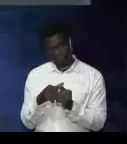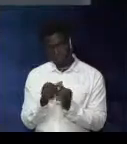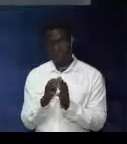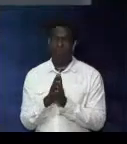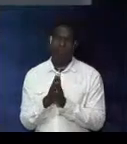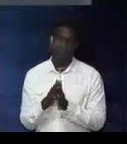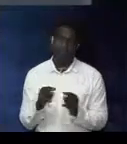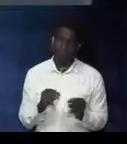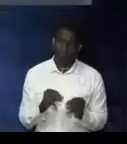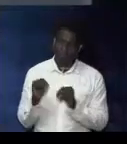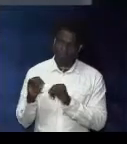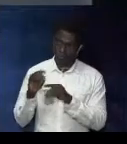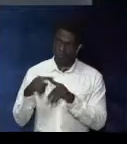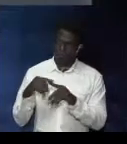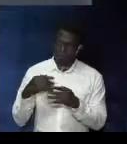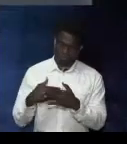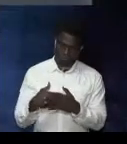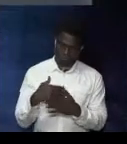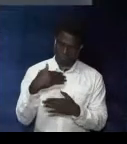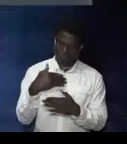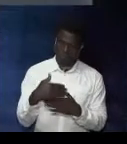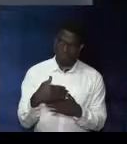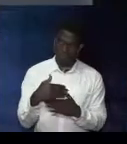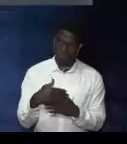on to the next